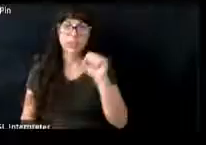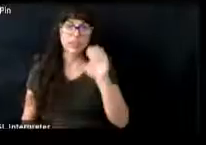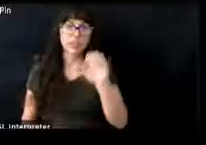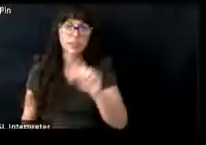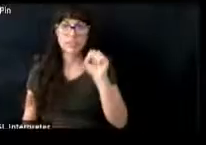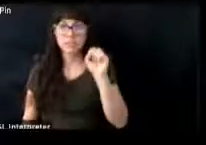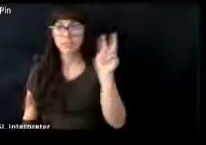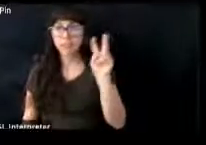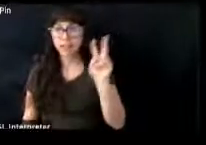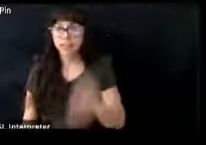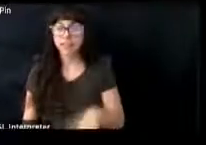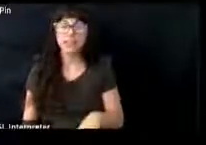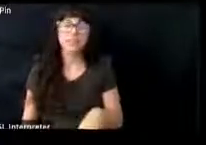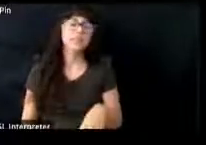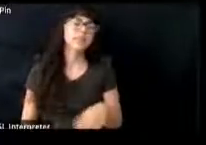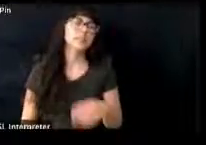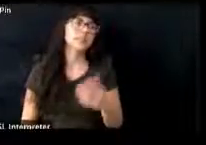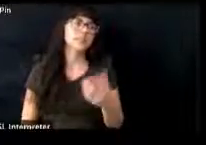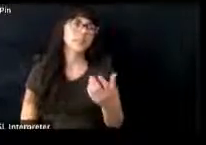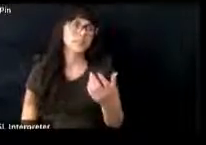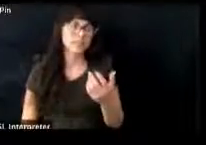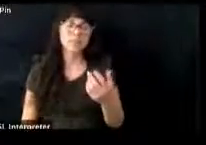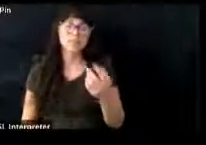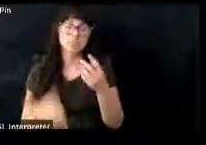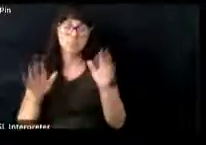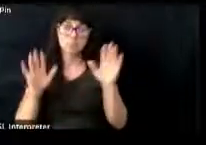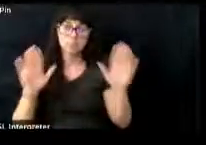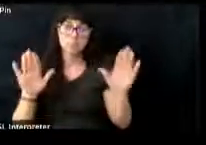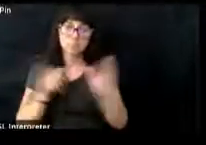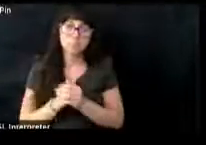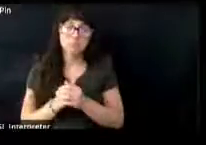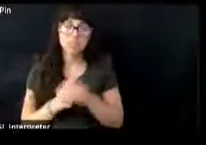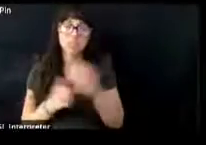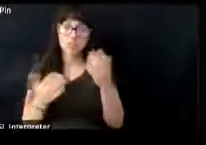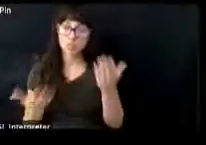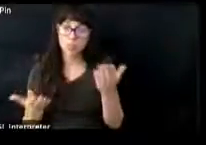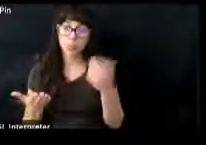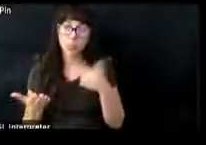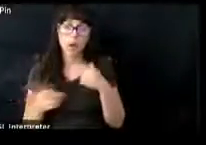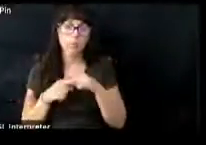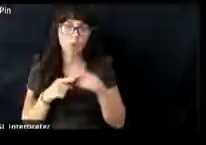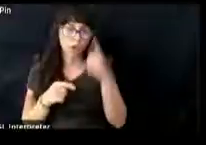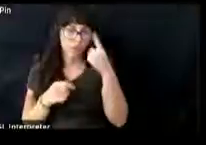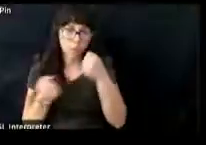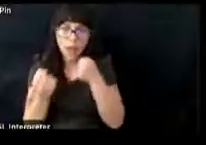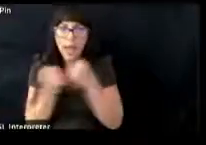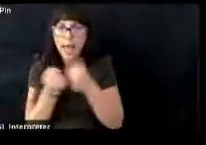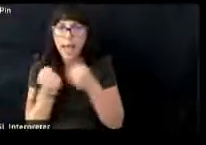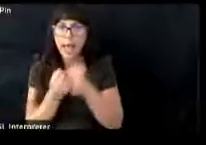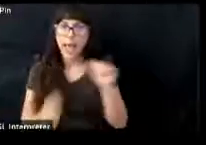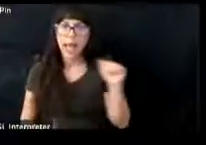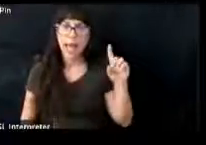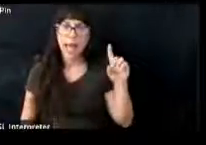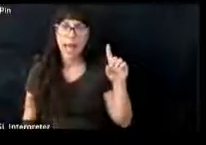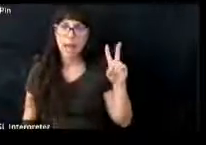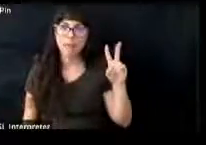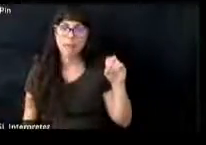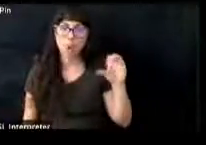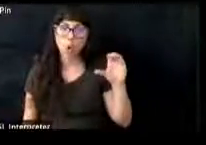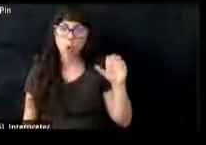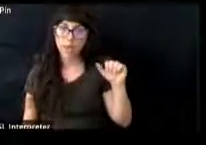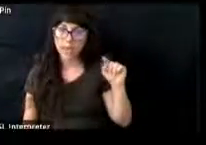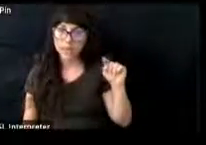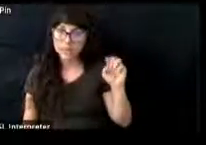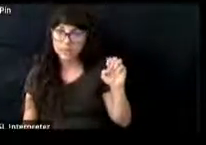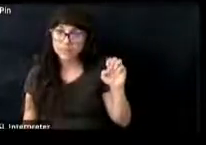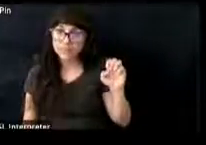Valley. And so I'm calling to advocate that the